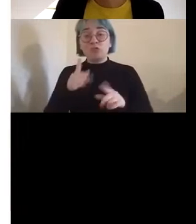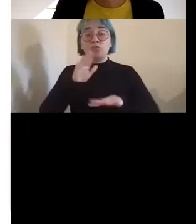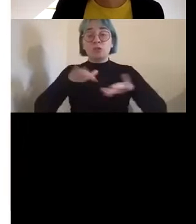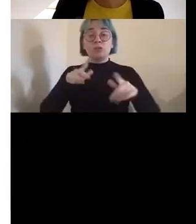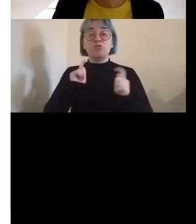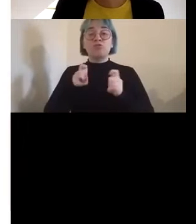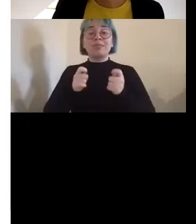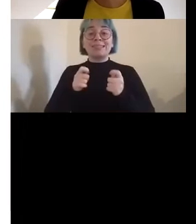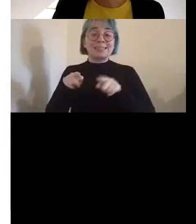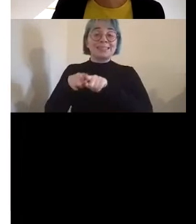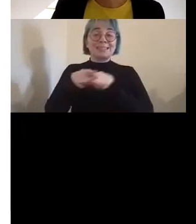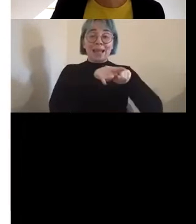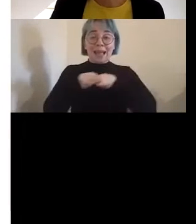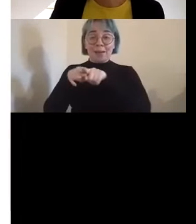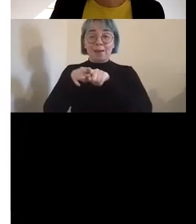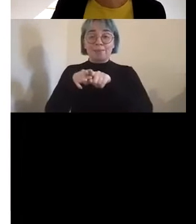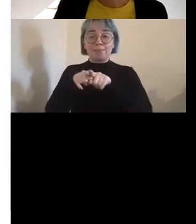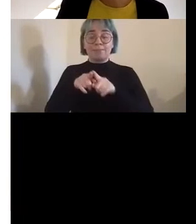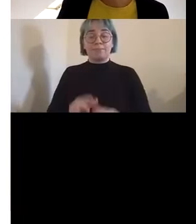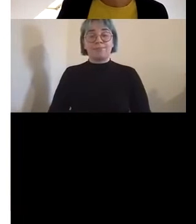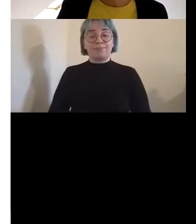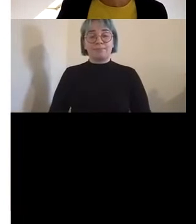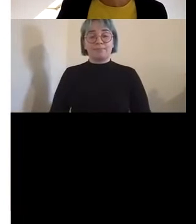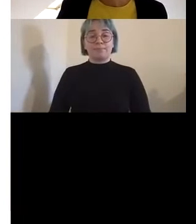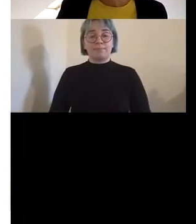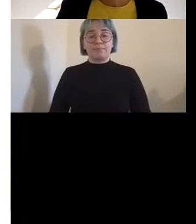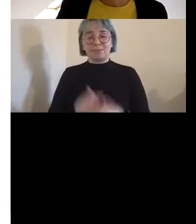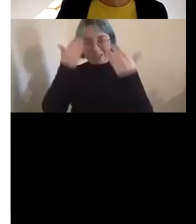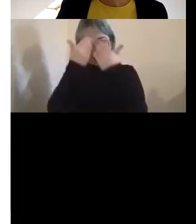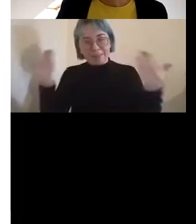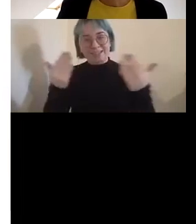consistent with the promotion of sense of dignity and worth.